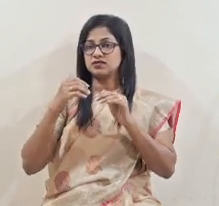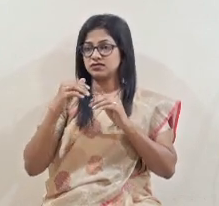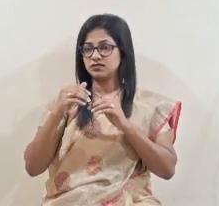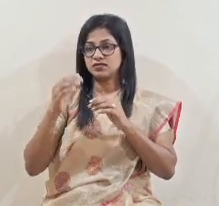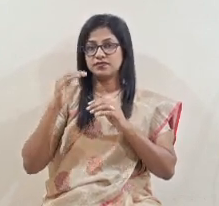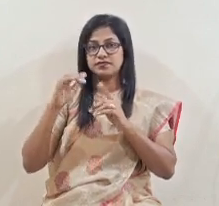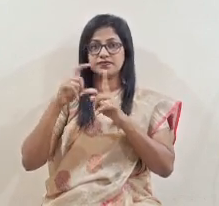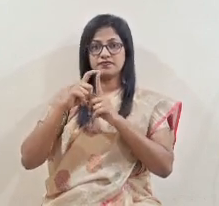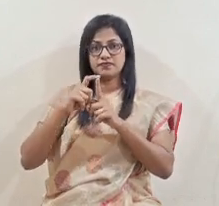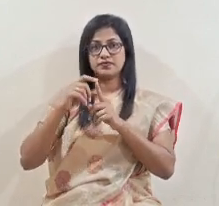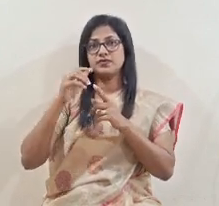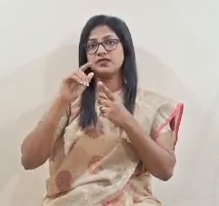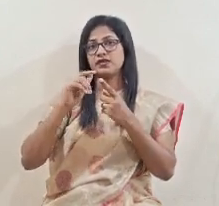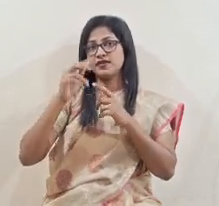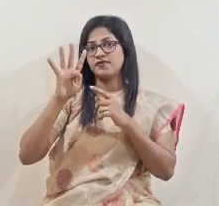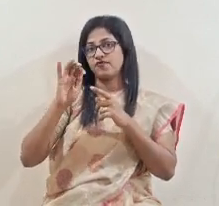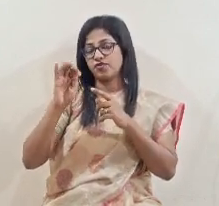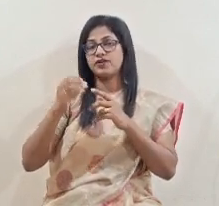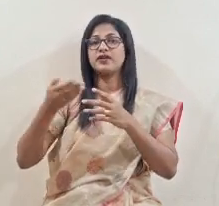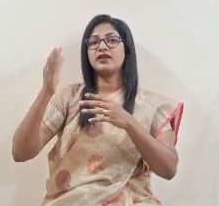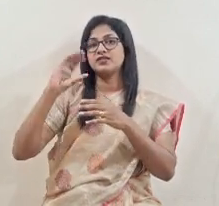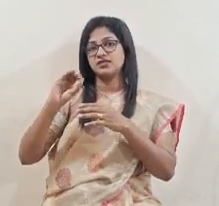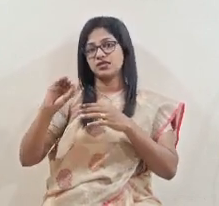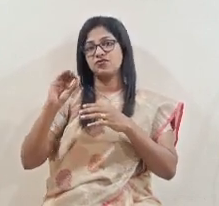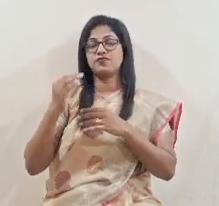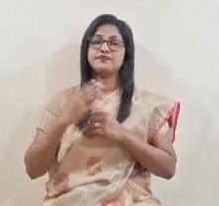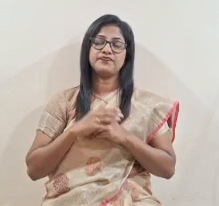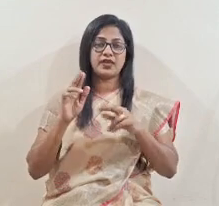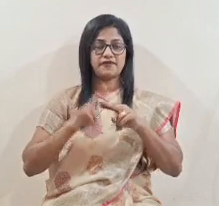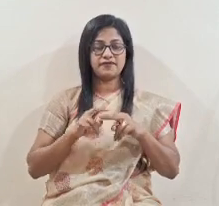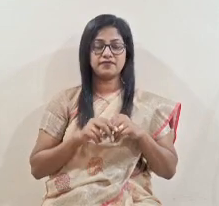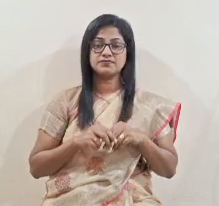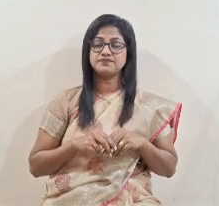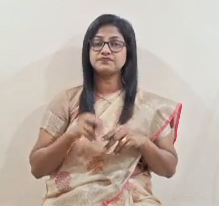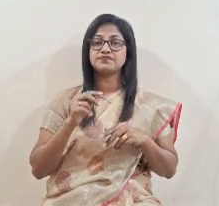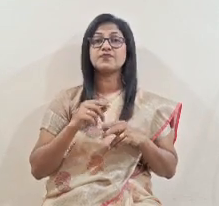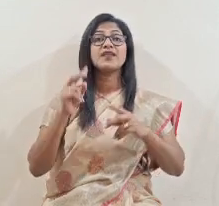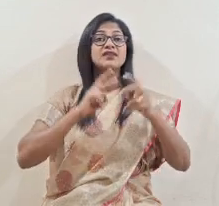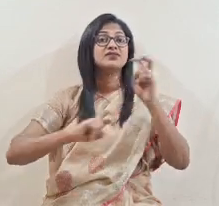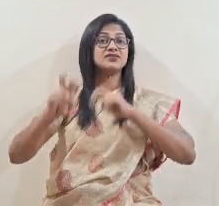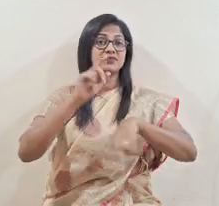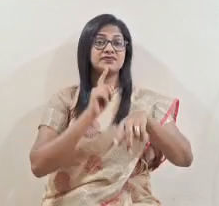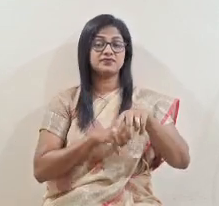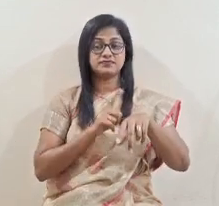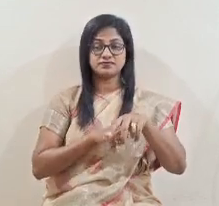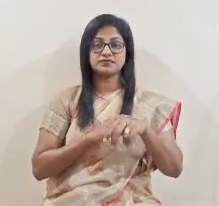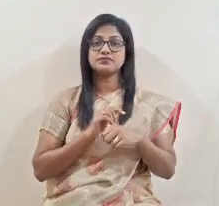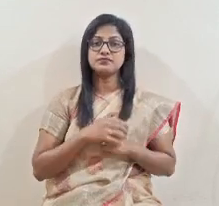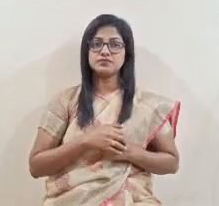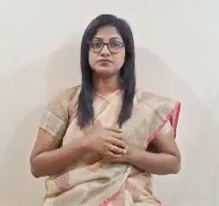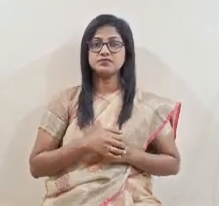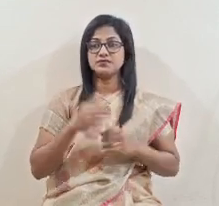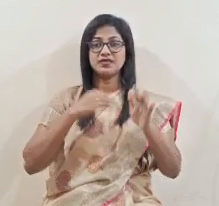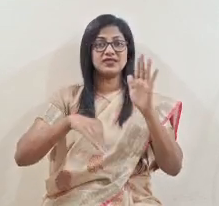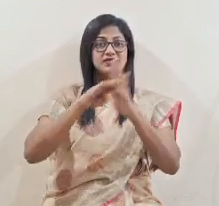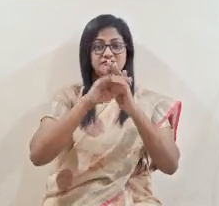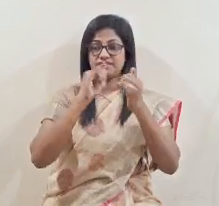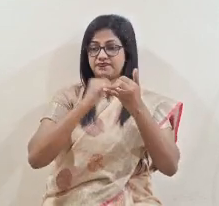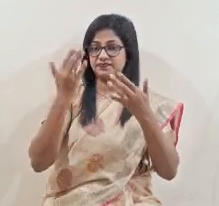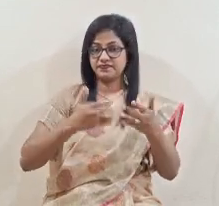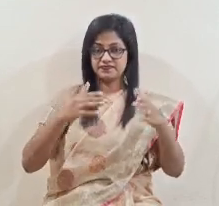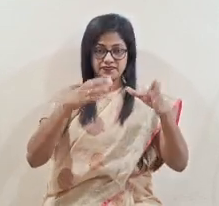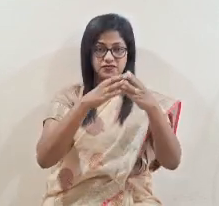above. Coming to the travel time, the variables used to assess the travel time and design the level of